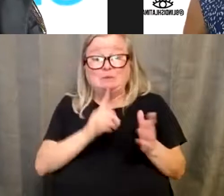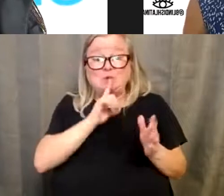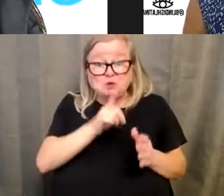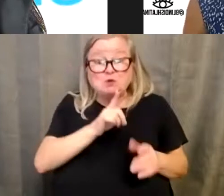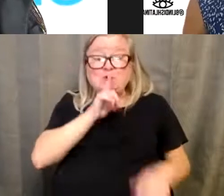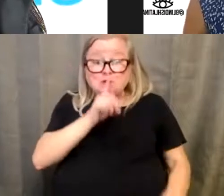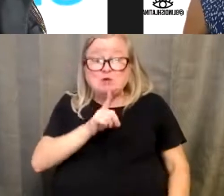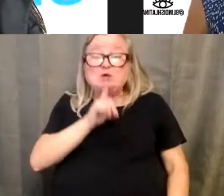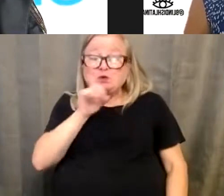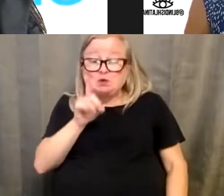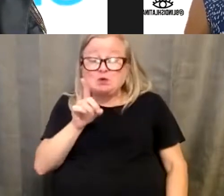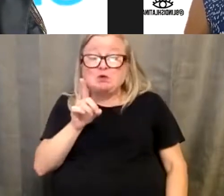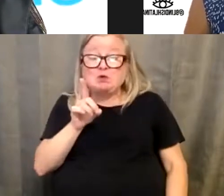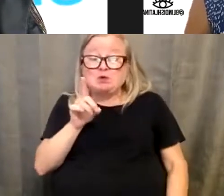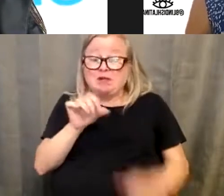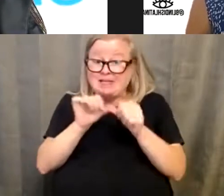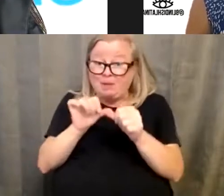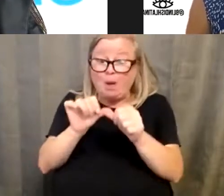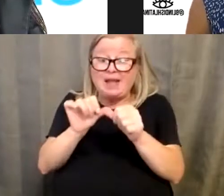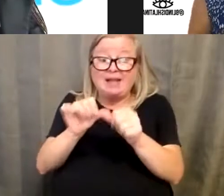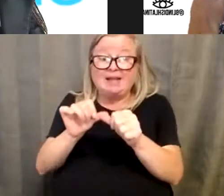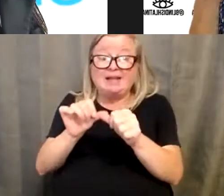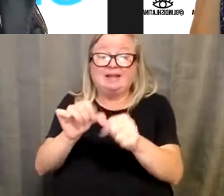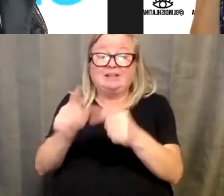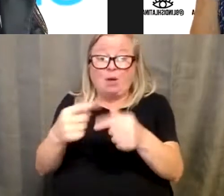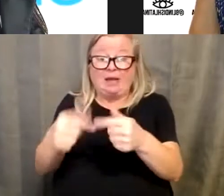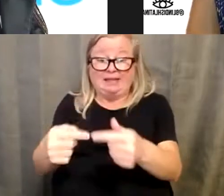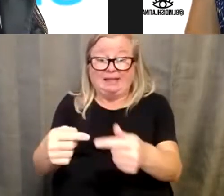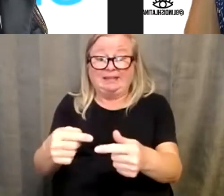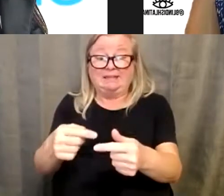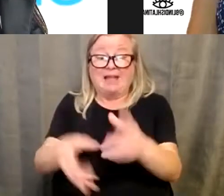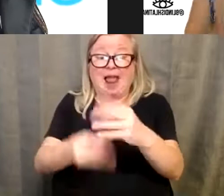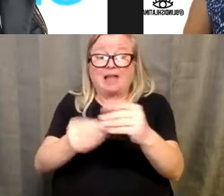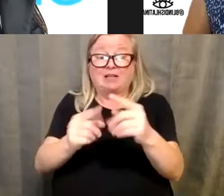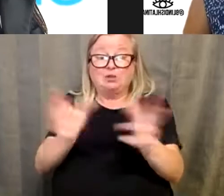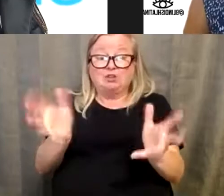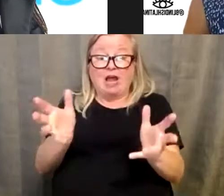seen some truths. Keep on going. Put in the chat.